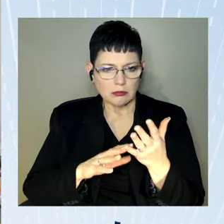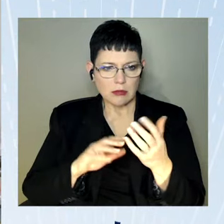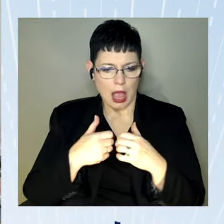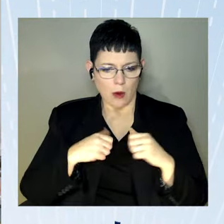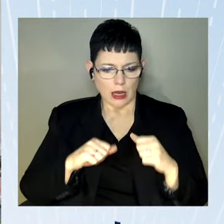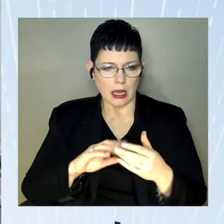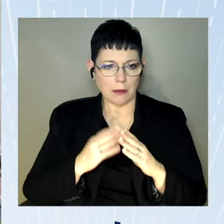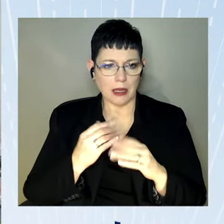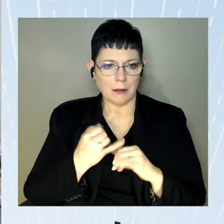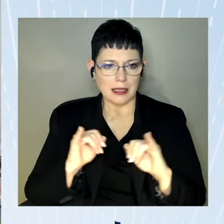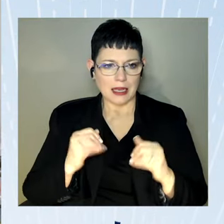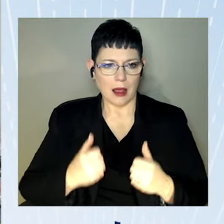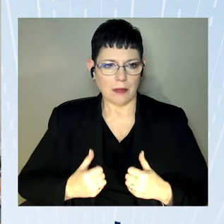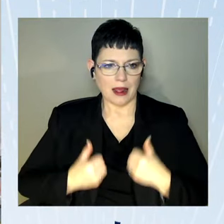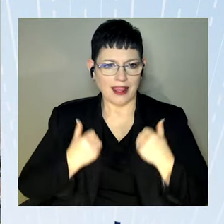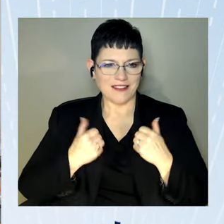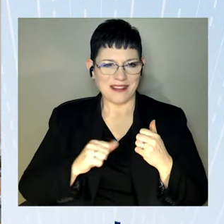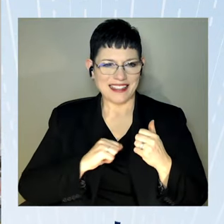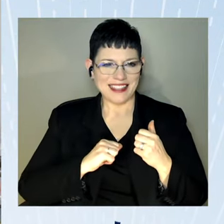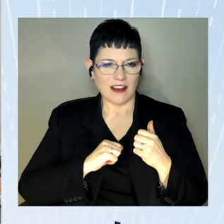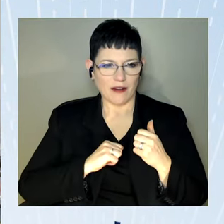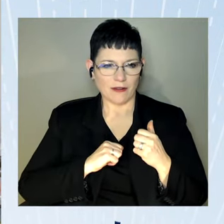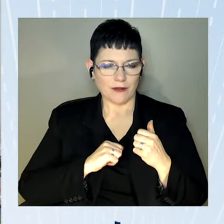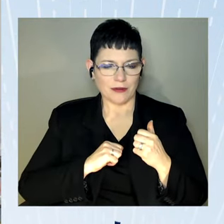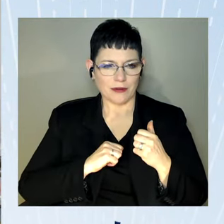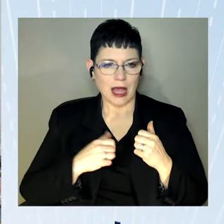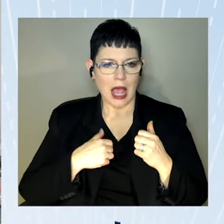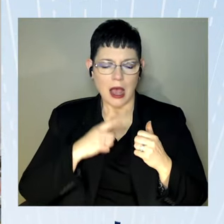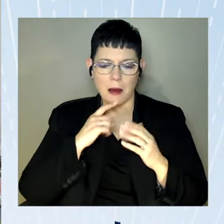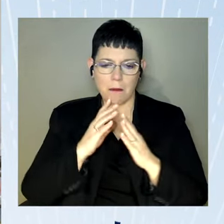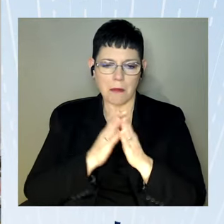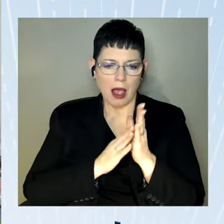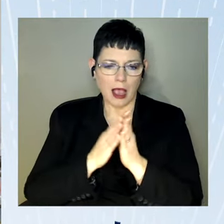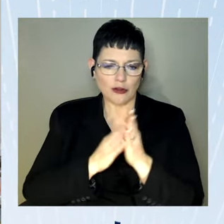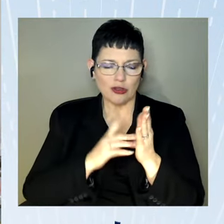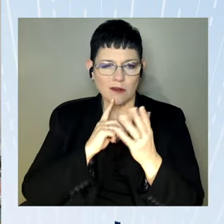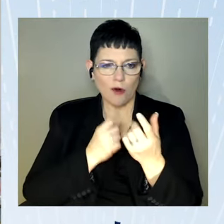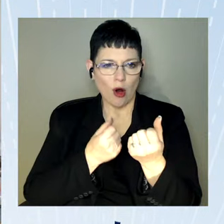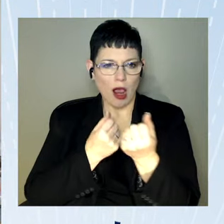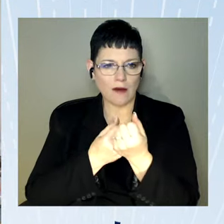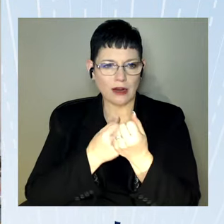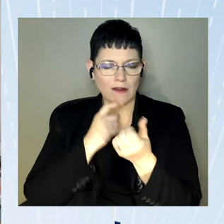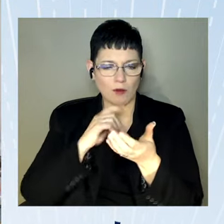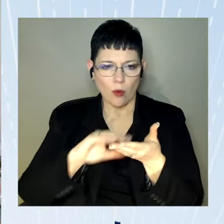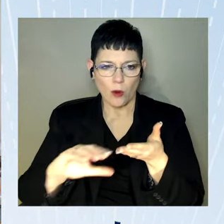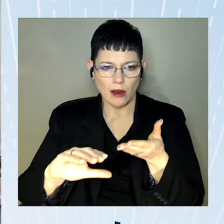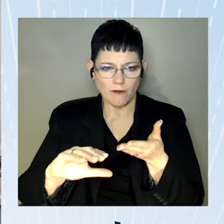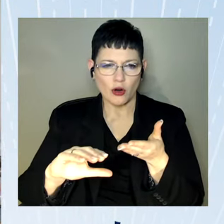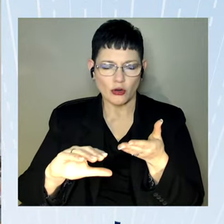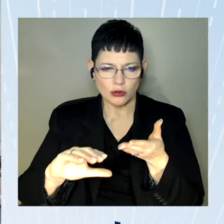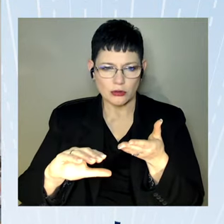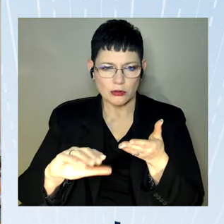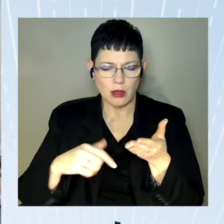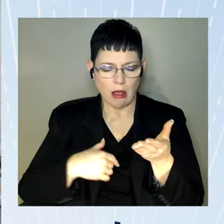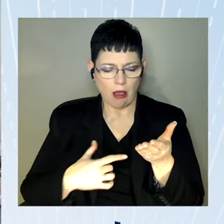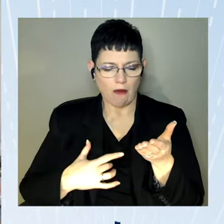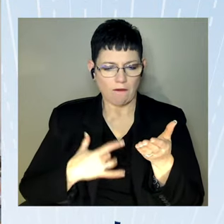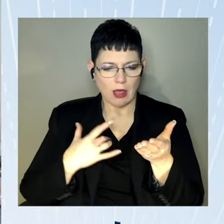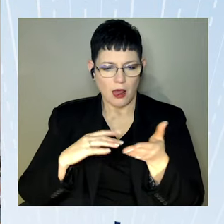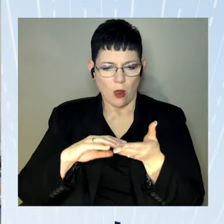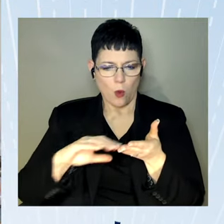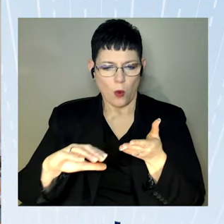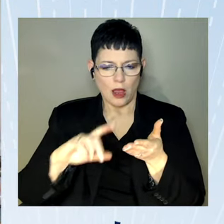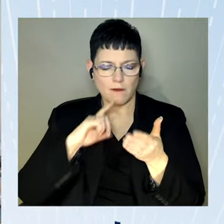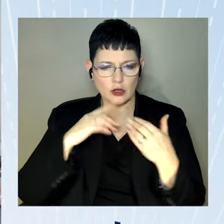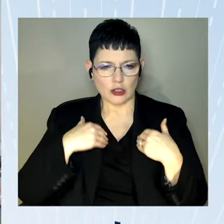my fullest life. I am passionate about advocating for these waivers. I feel this is a human right for all